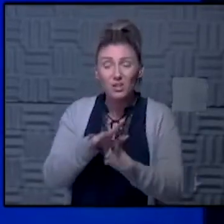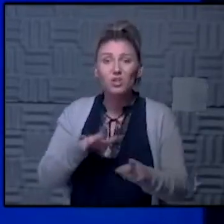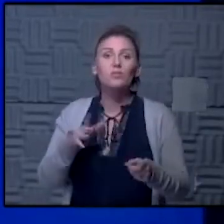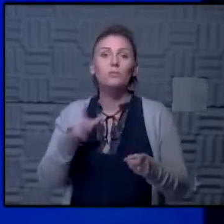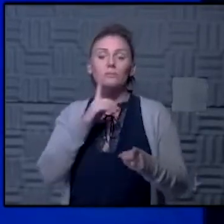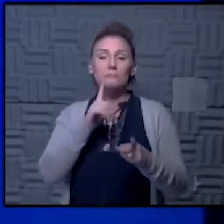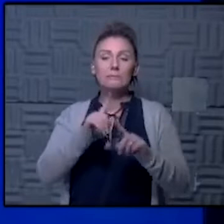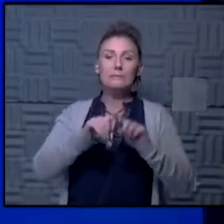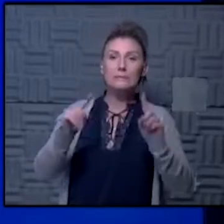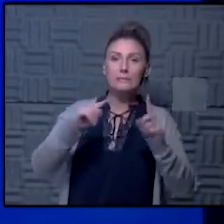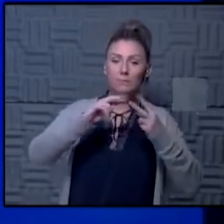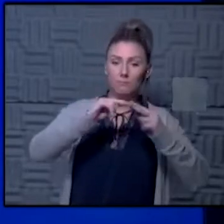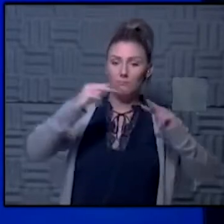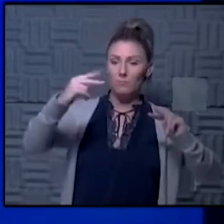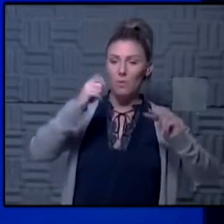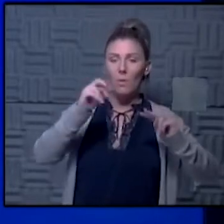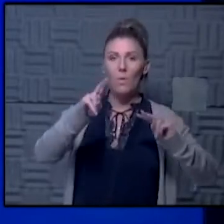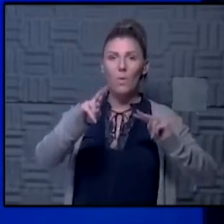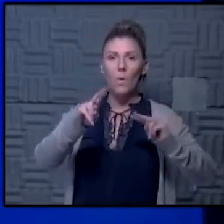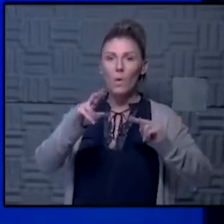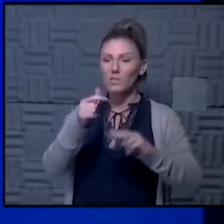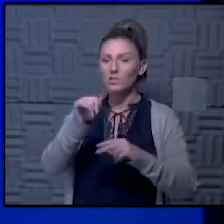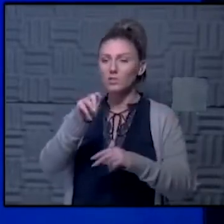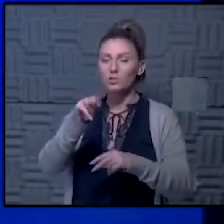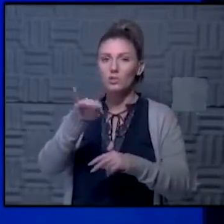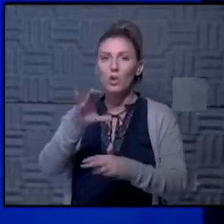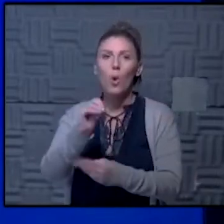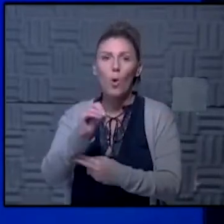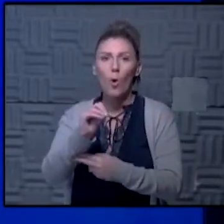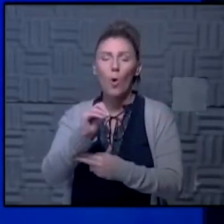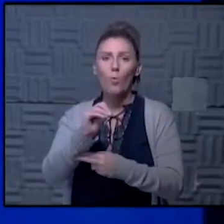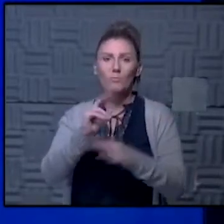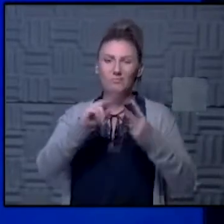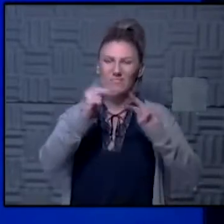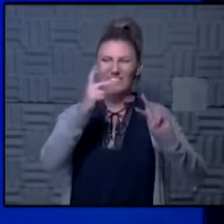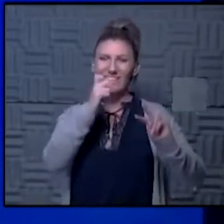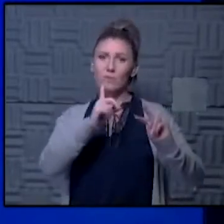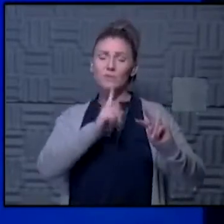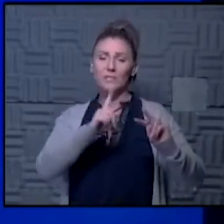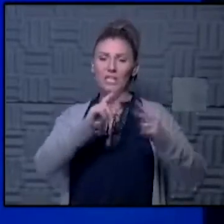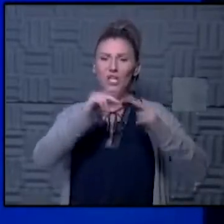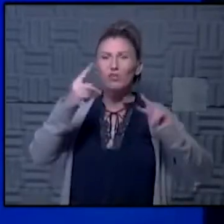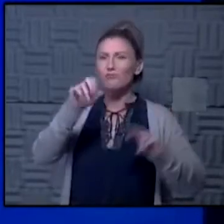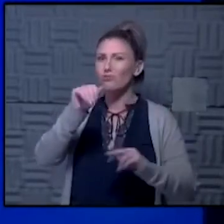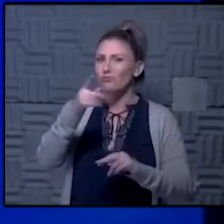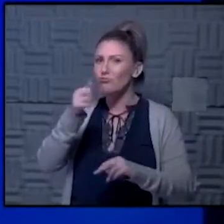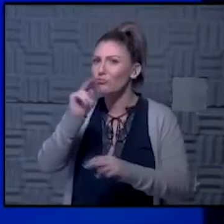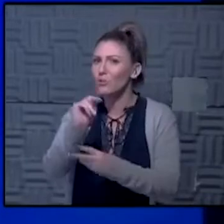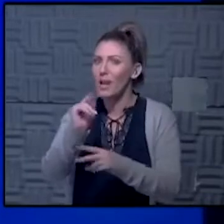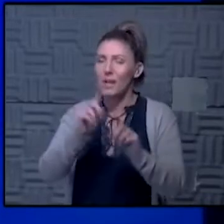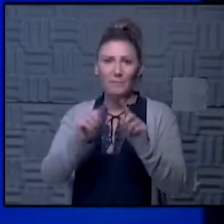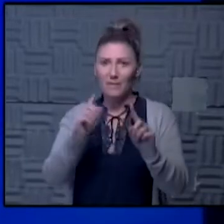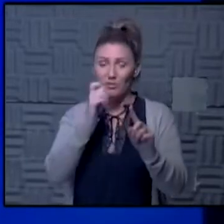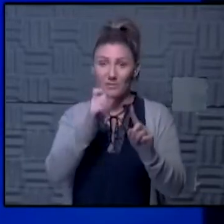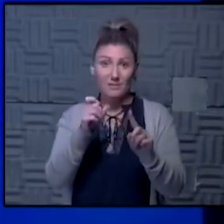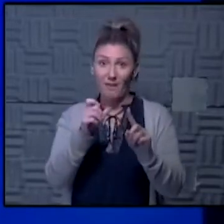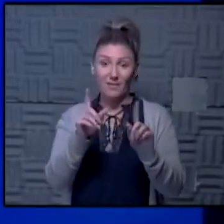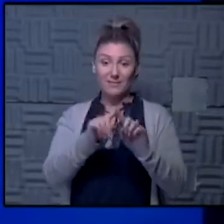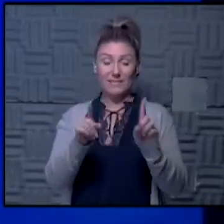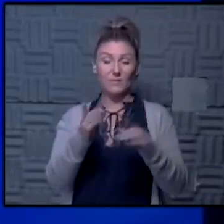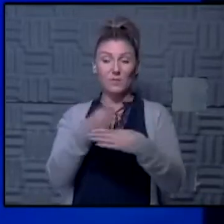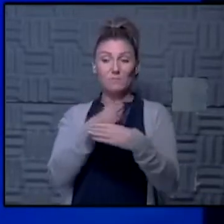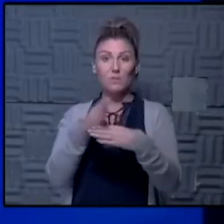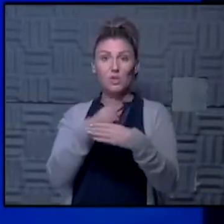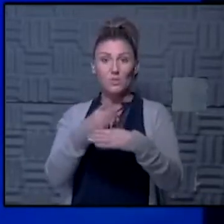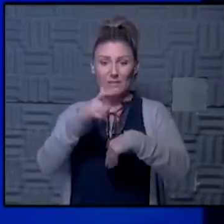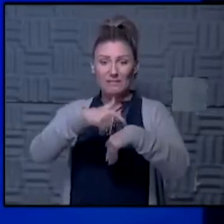strains or different genomic sequences, probably not truly different strains of the virus, but there's no difference in the incubation period or